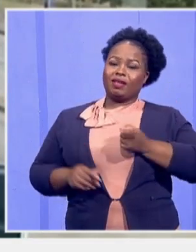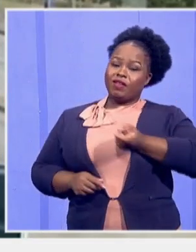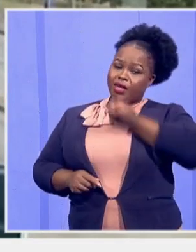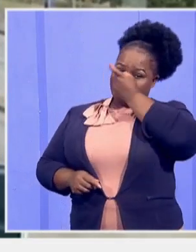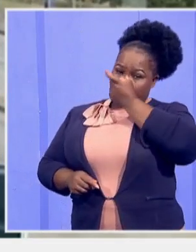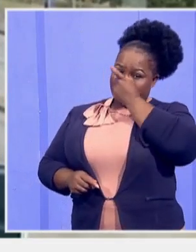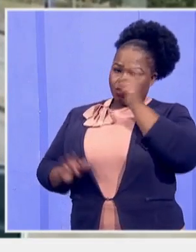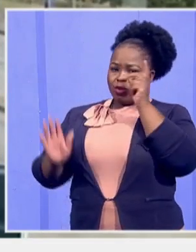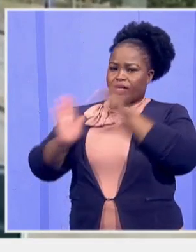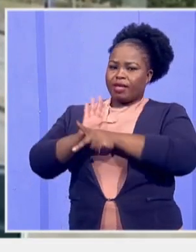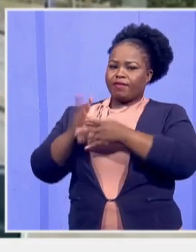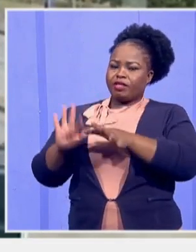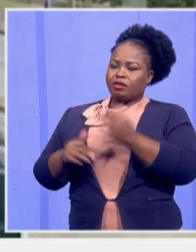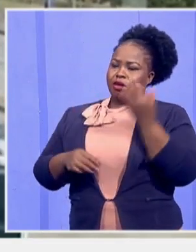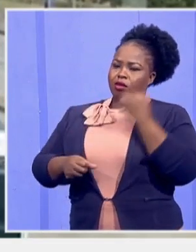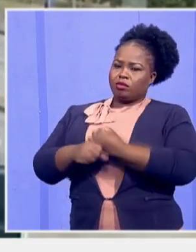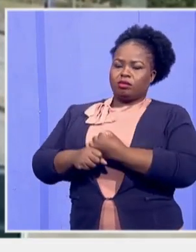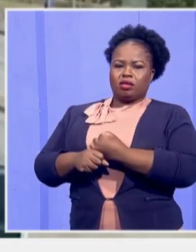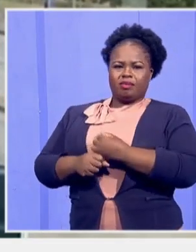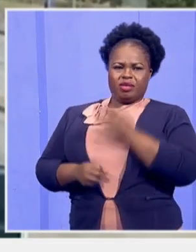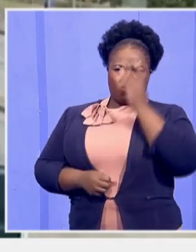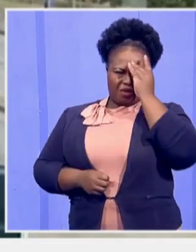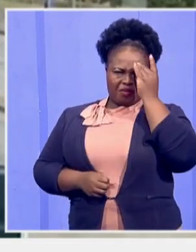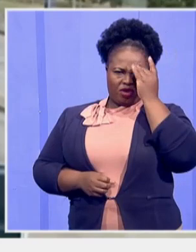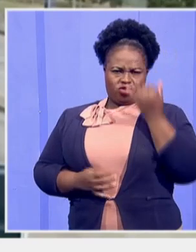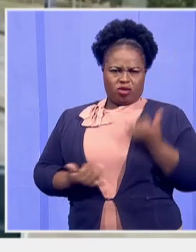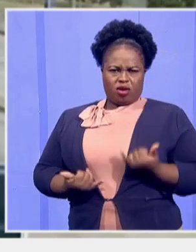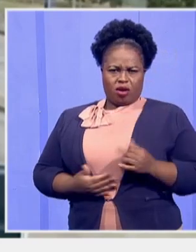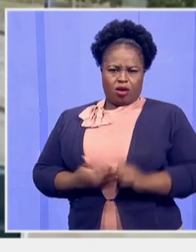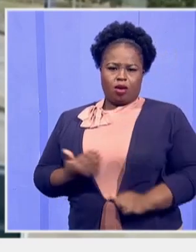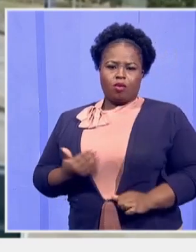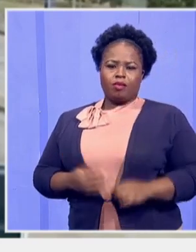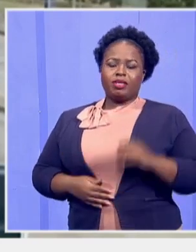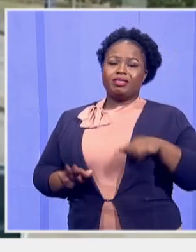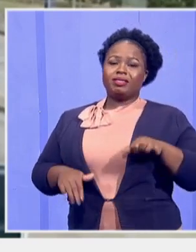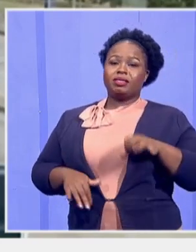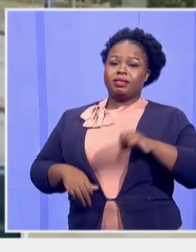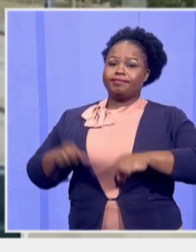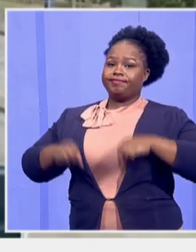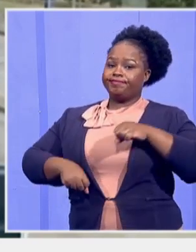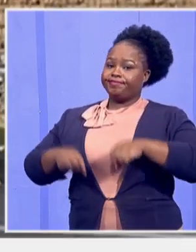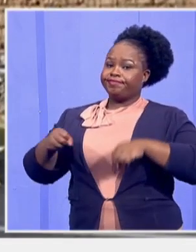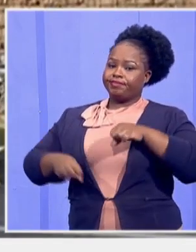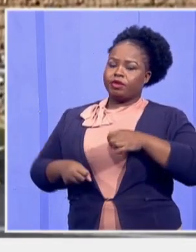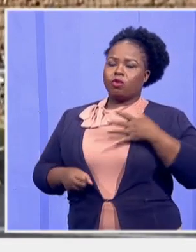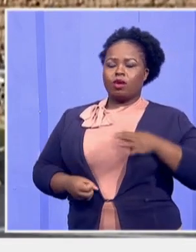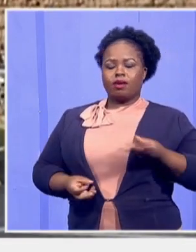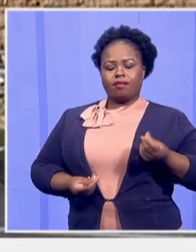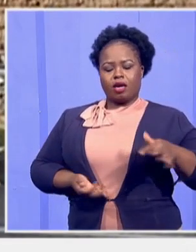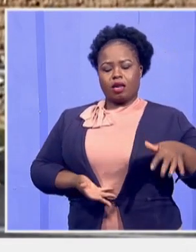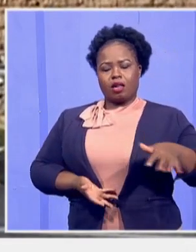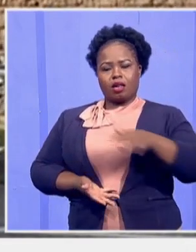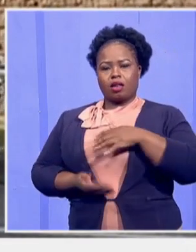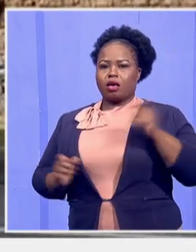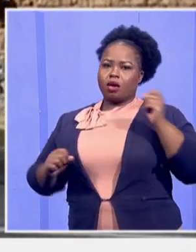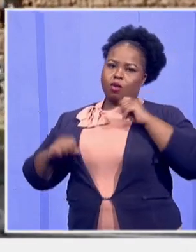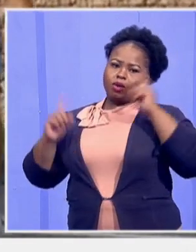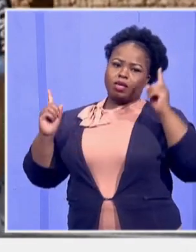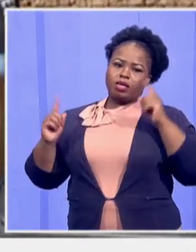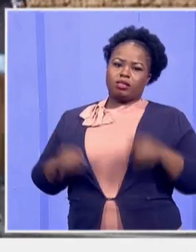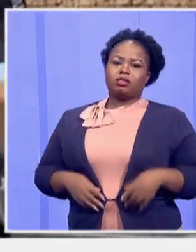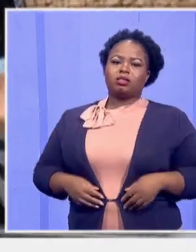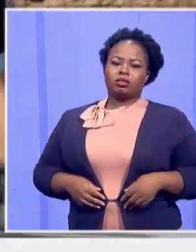this past year, and I mean we're only in March, and these 16 cyclists are looking to raise funds, to raise awareness for